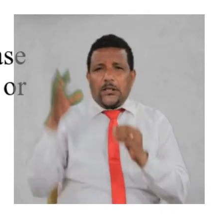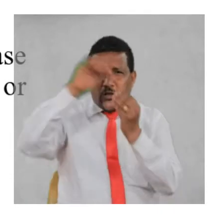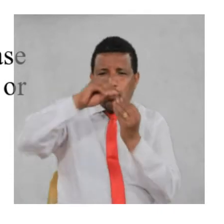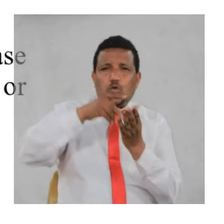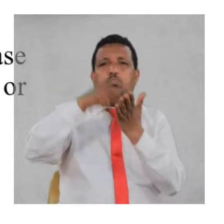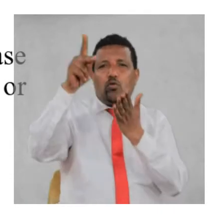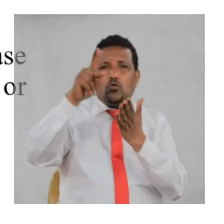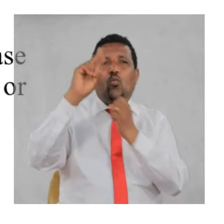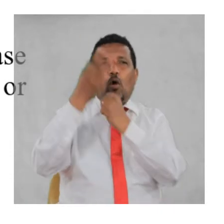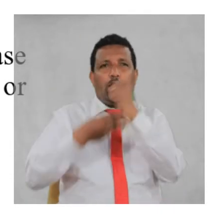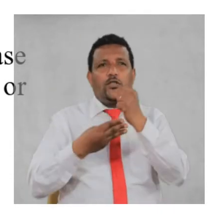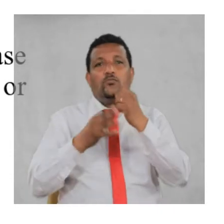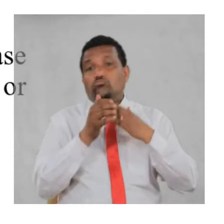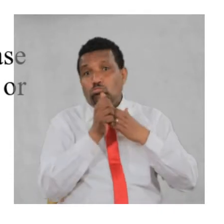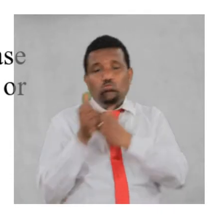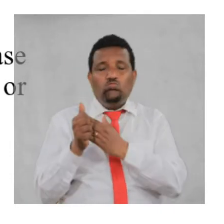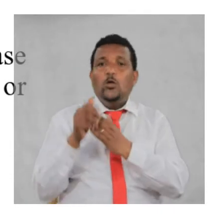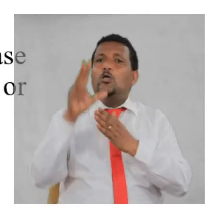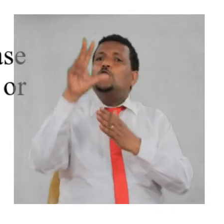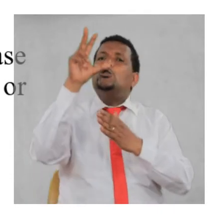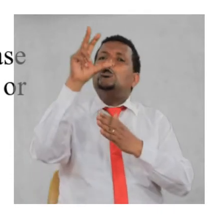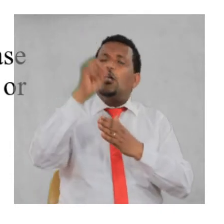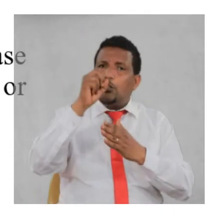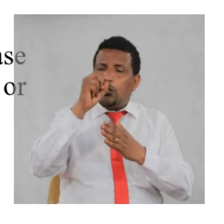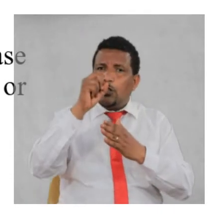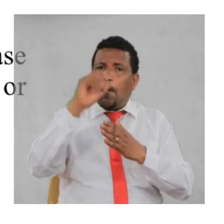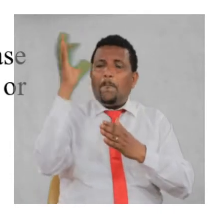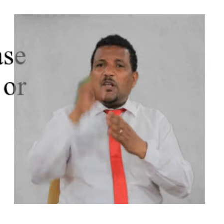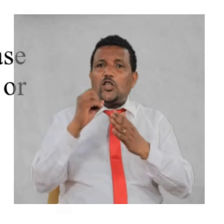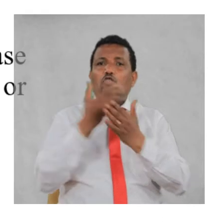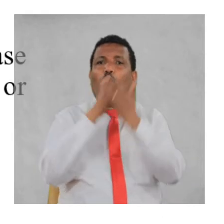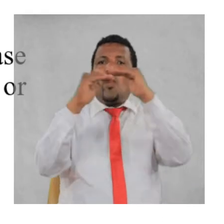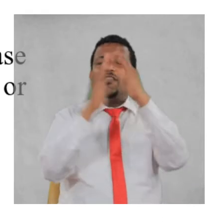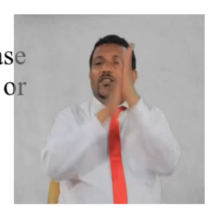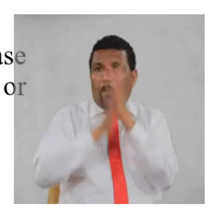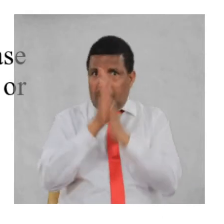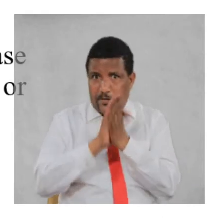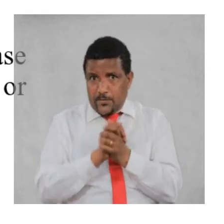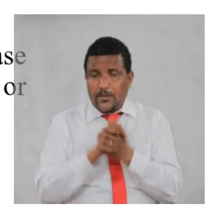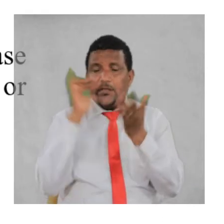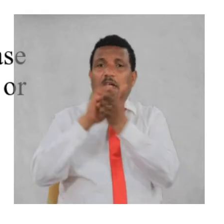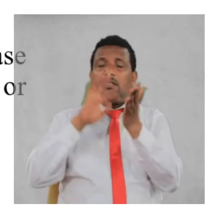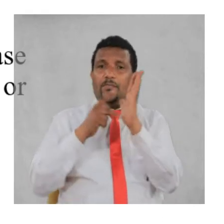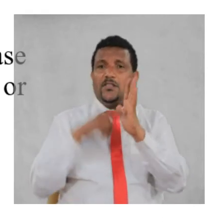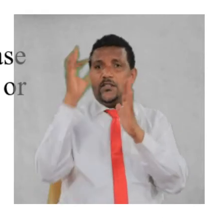weight leads to a 30% decline in quantity demanded. That means